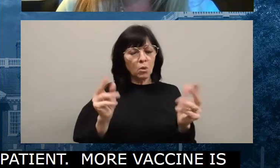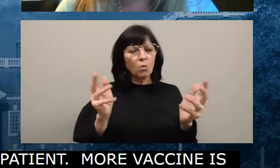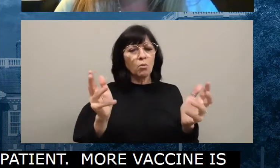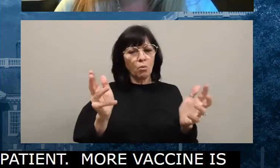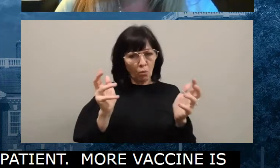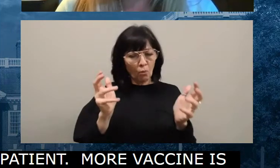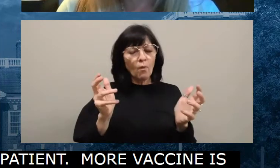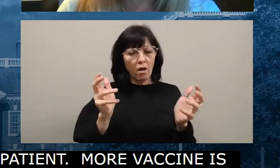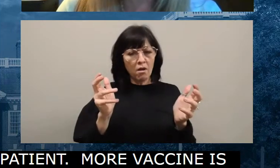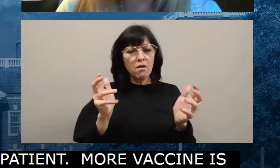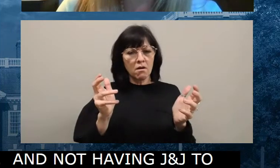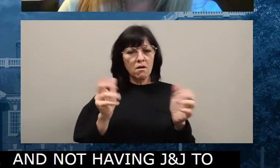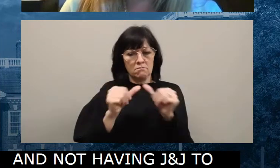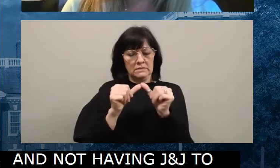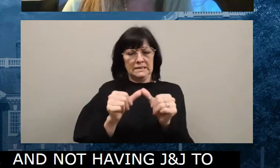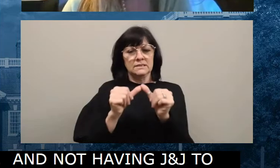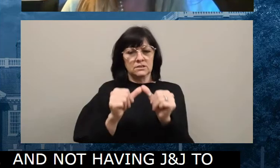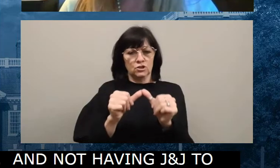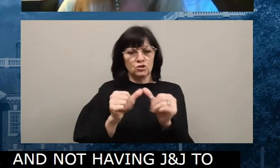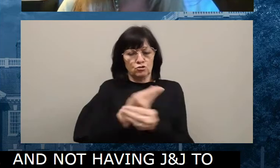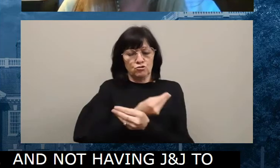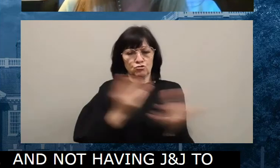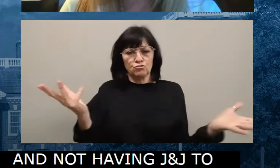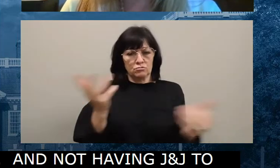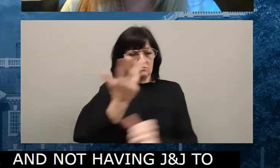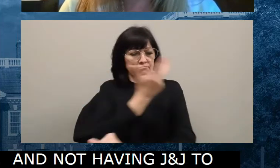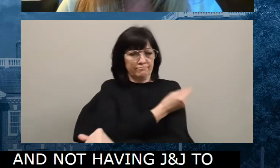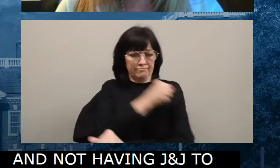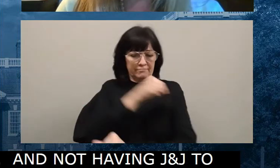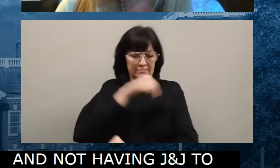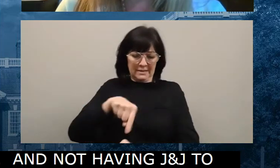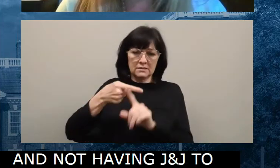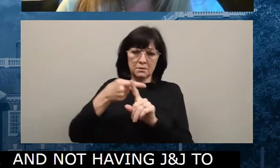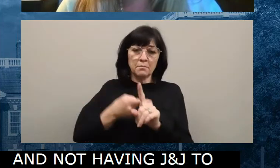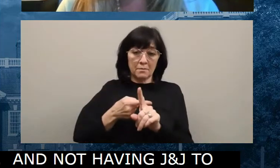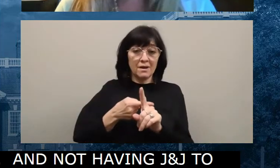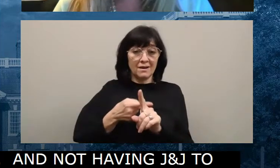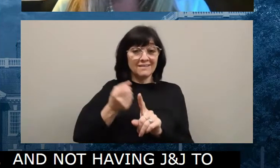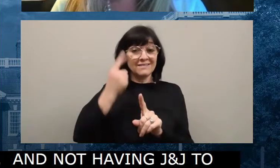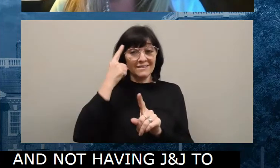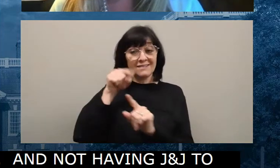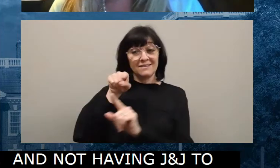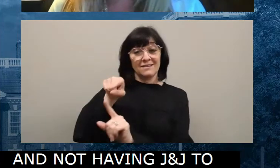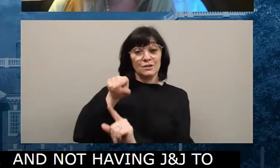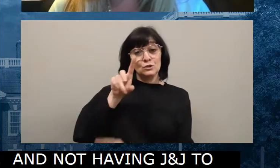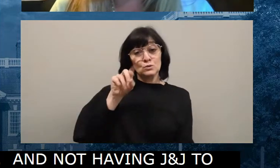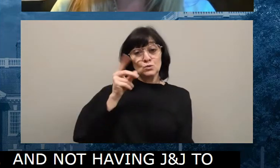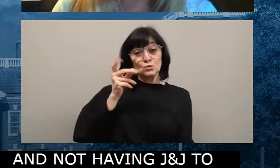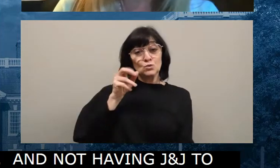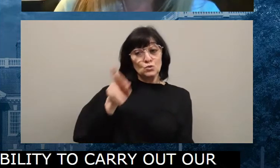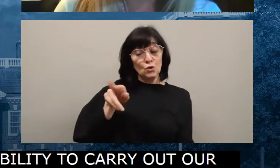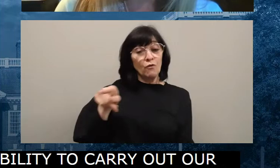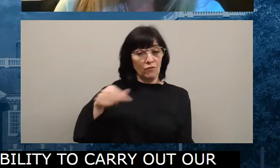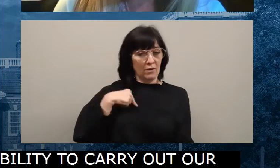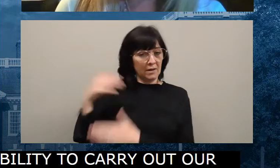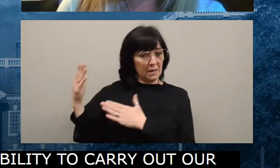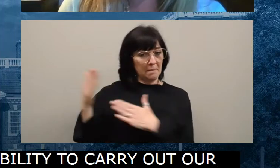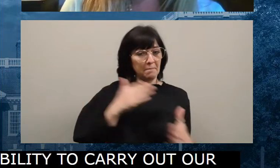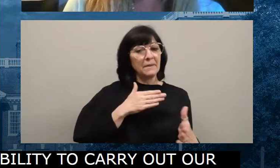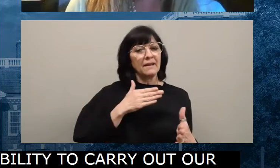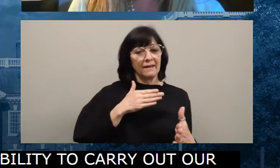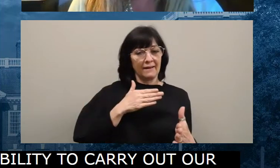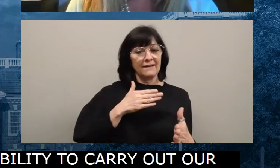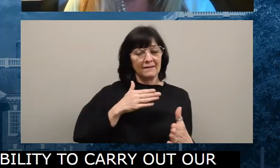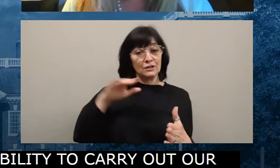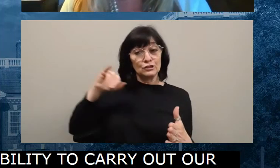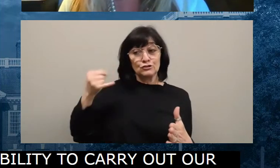events through the month. We had planned to use the Dover International Speedway for Johnson & Johnson events.